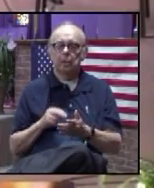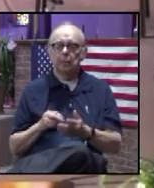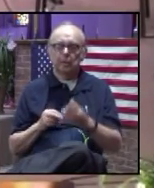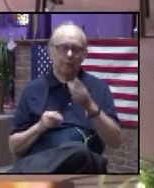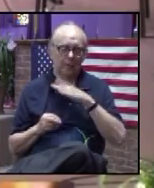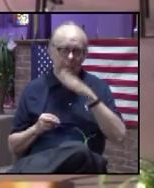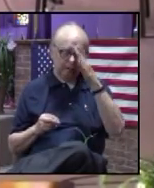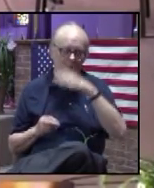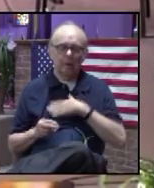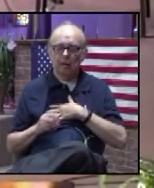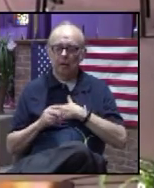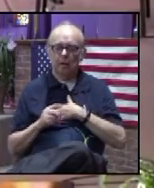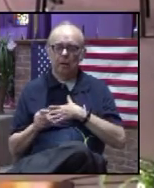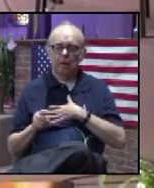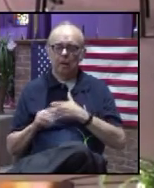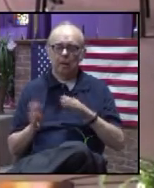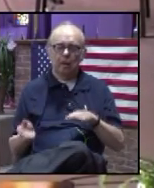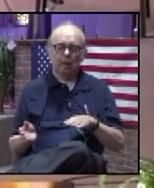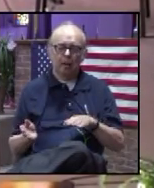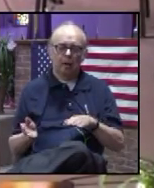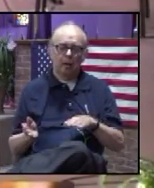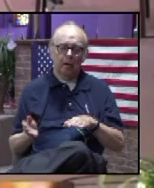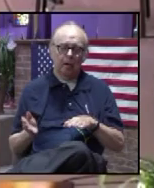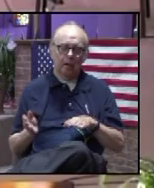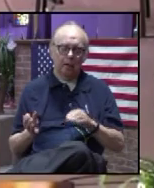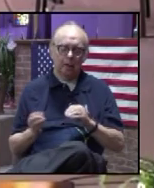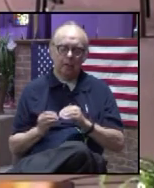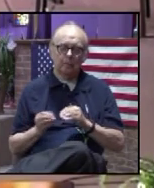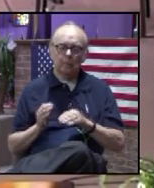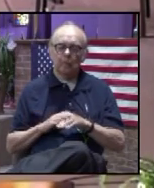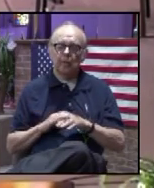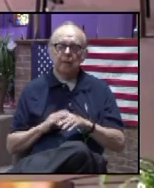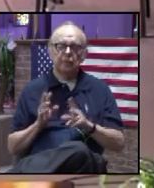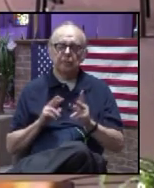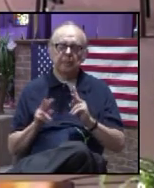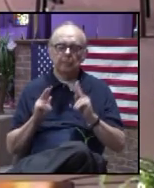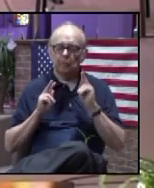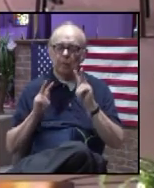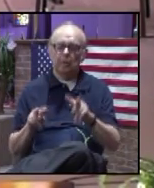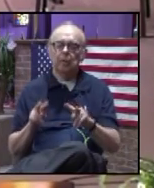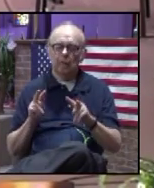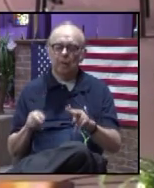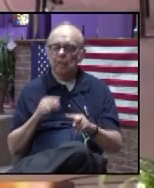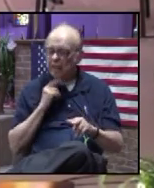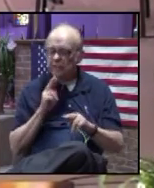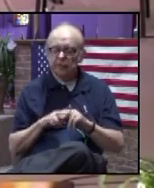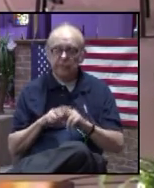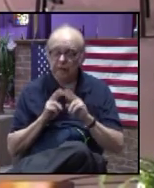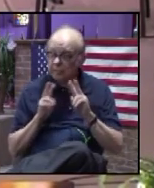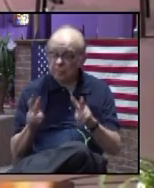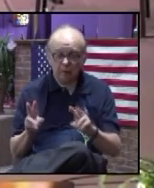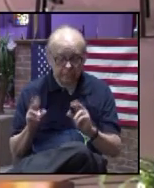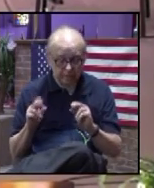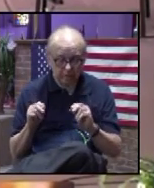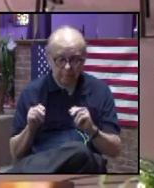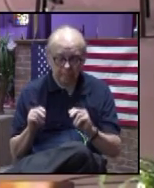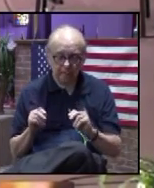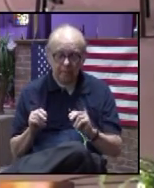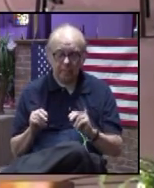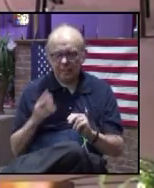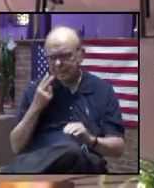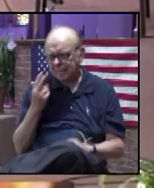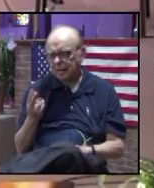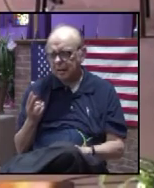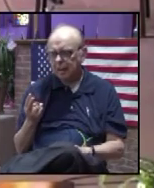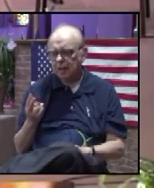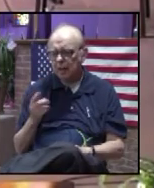and gentlemen, they were more than just spectators. They didn't just sit there and watch. You see,